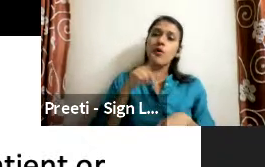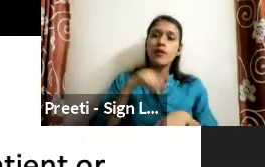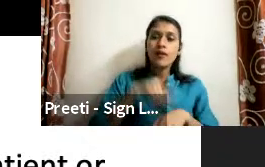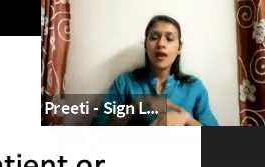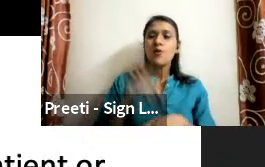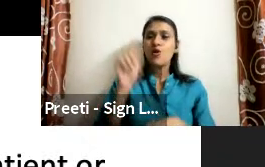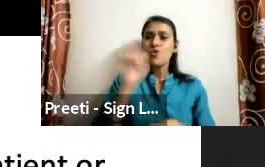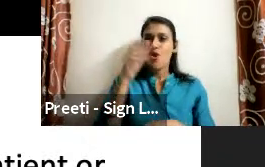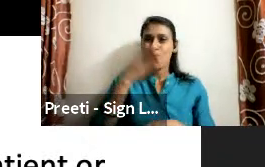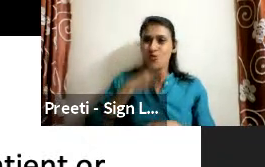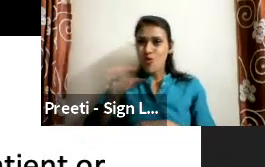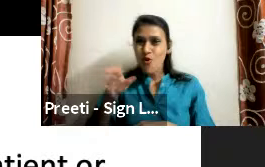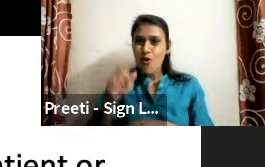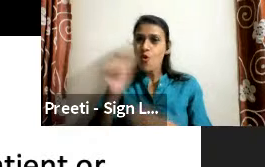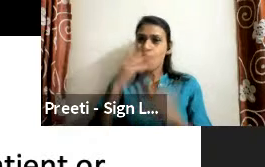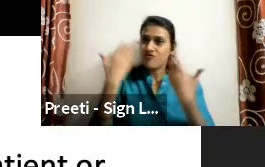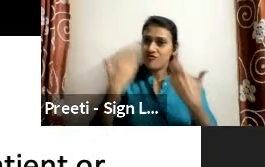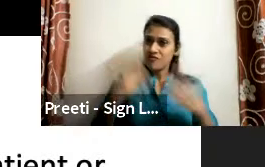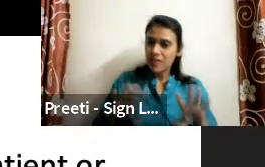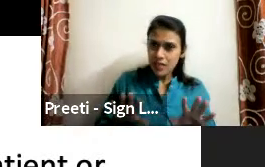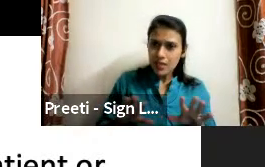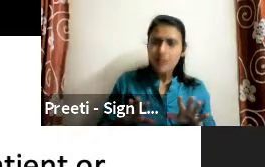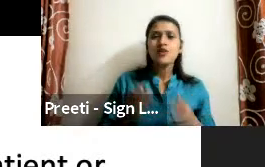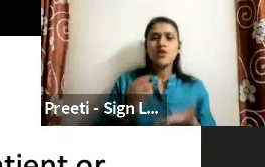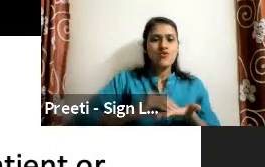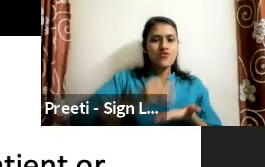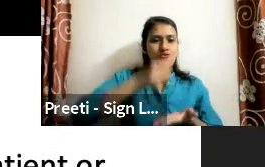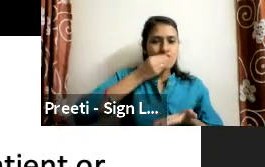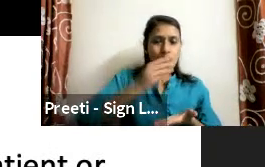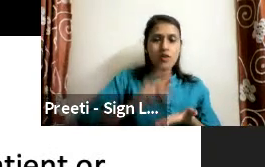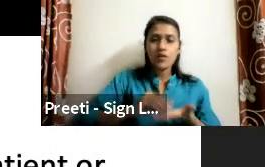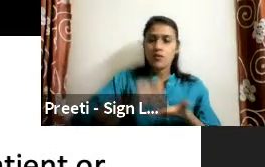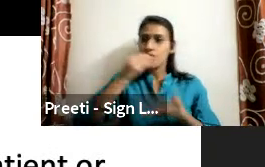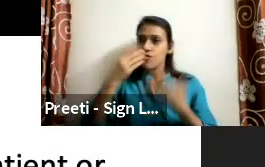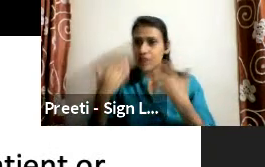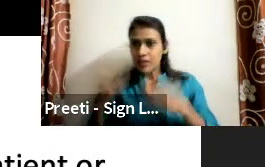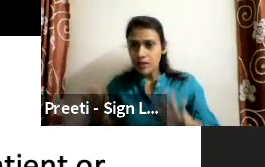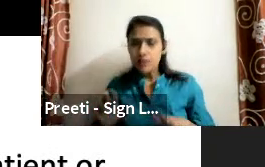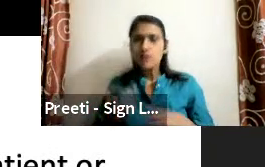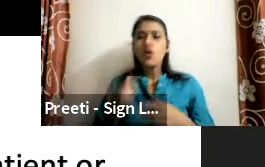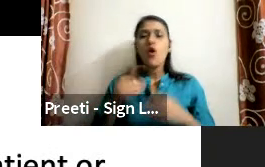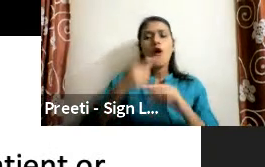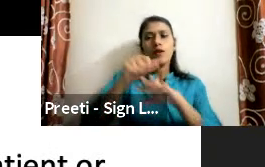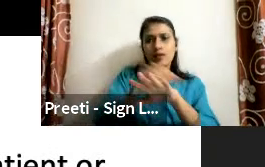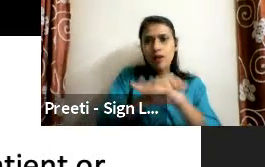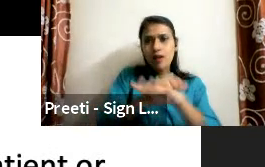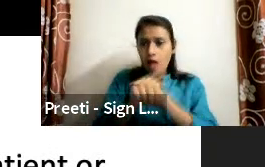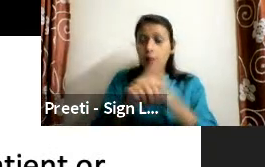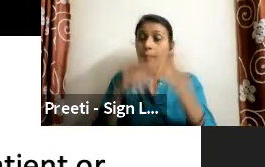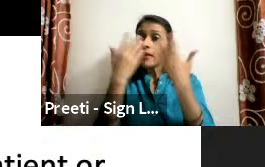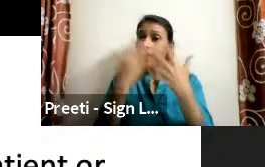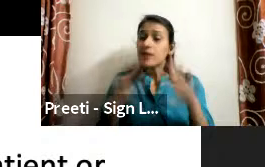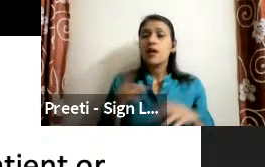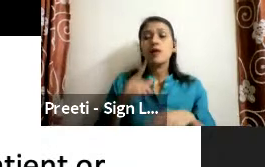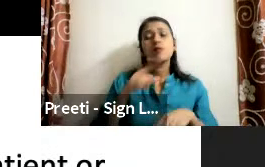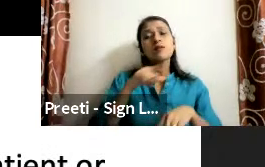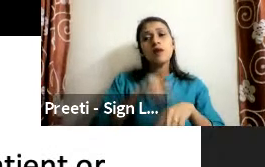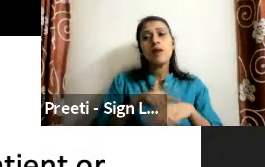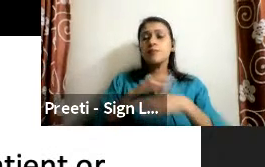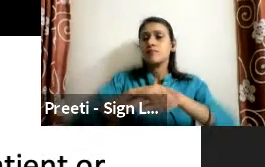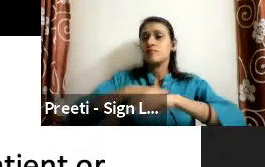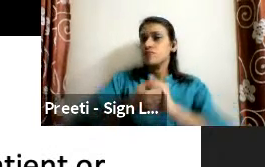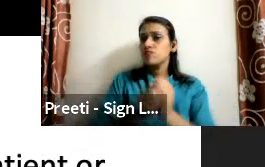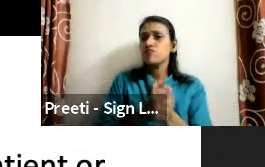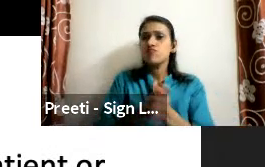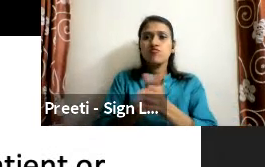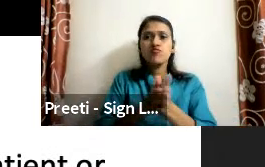toilet, before and after wearing gloves, and whenever the hand looks dirty. Use soap and water for hand